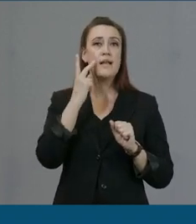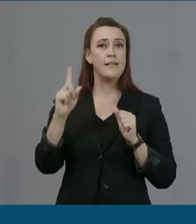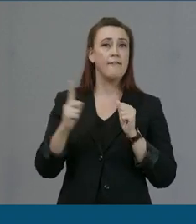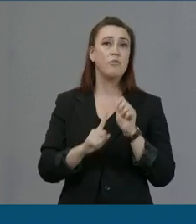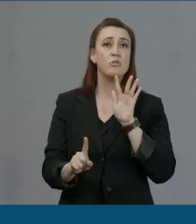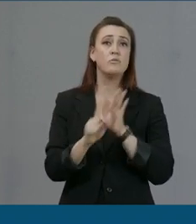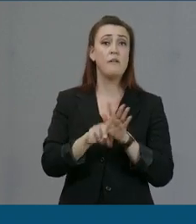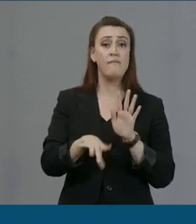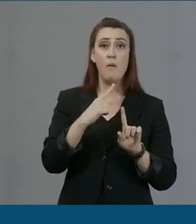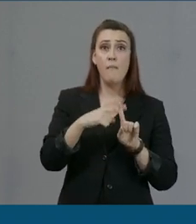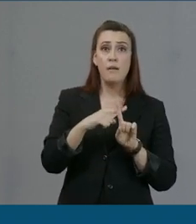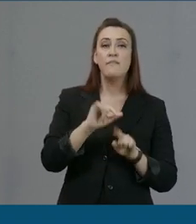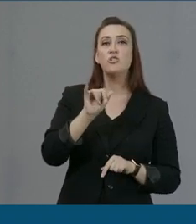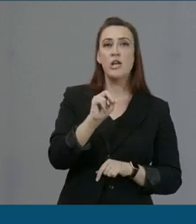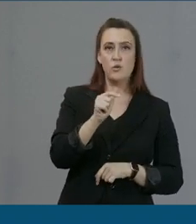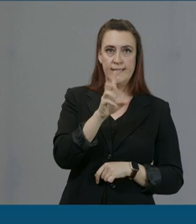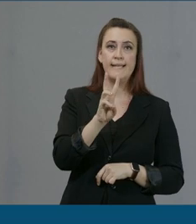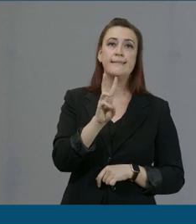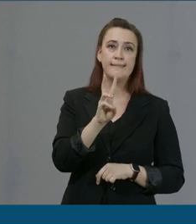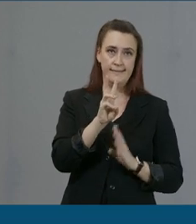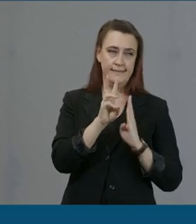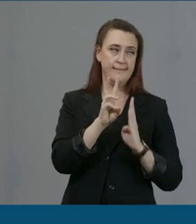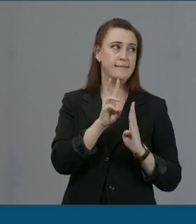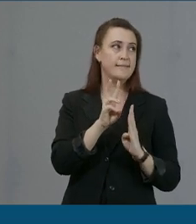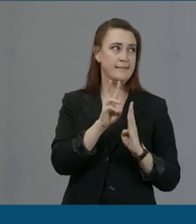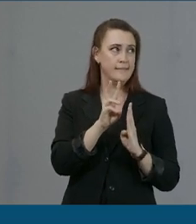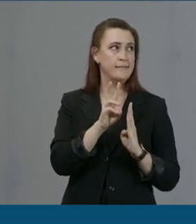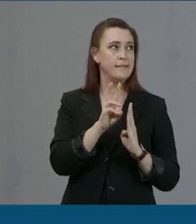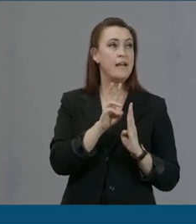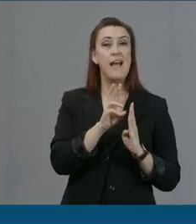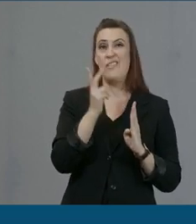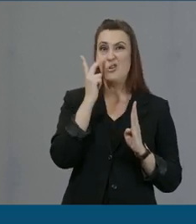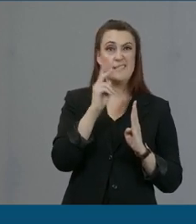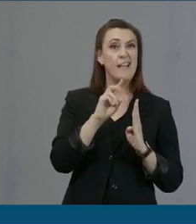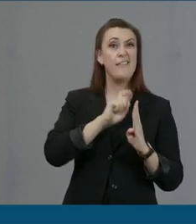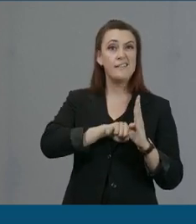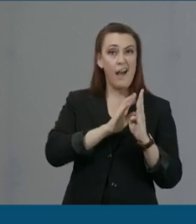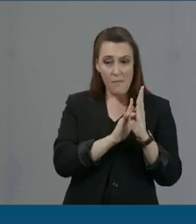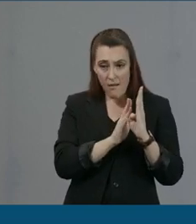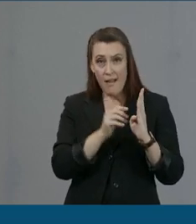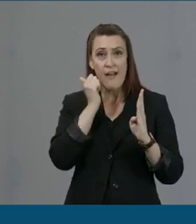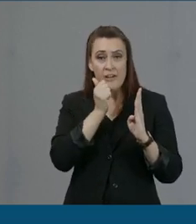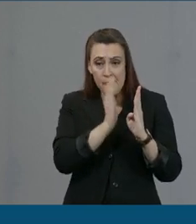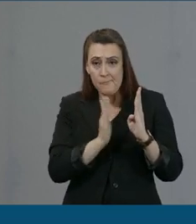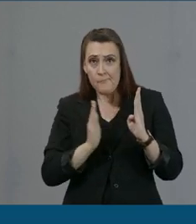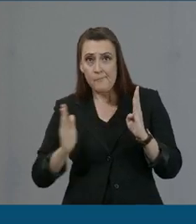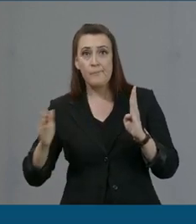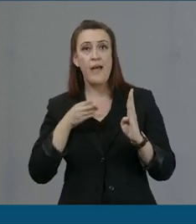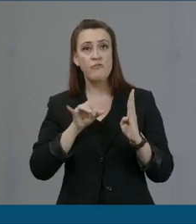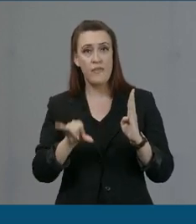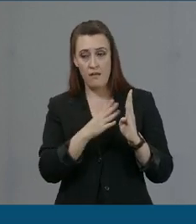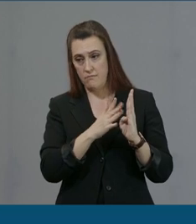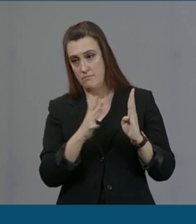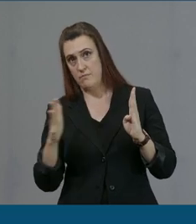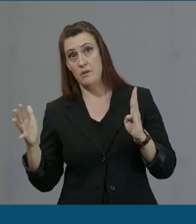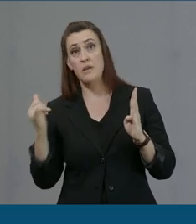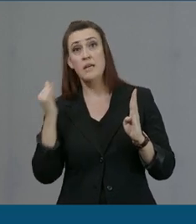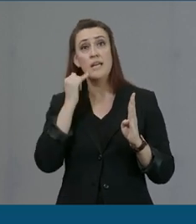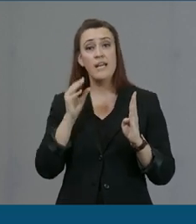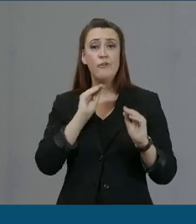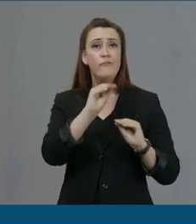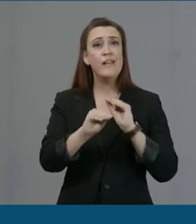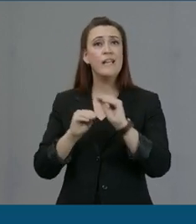on January 26th, and go through the timeline. If you fill in for